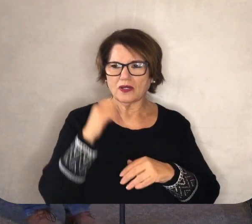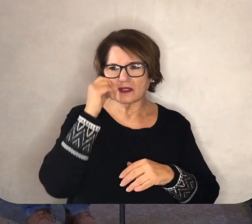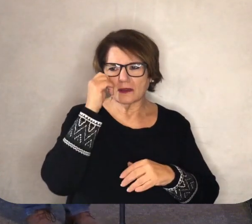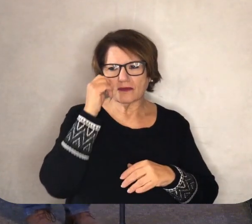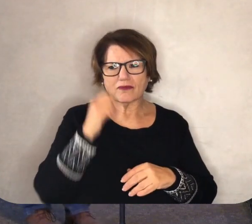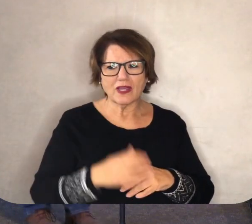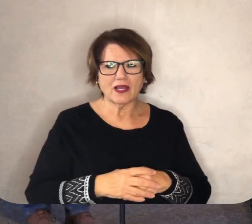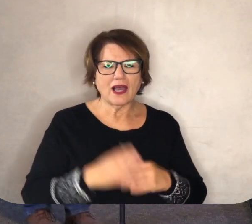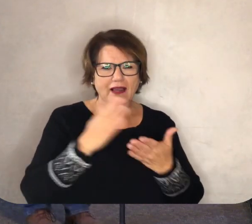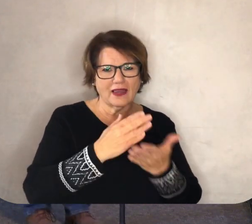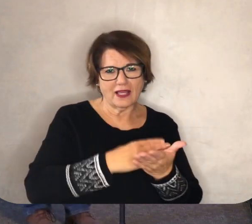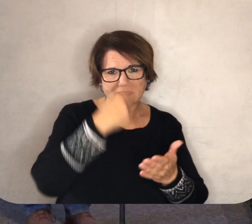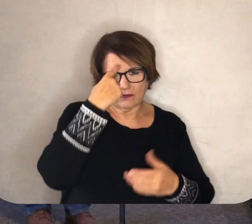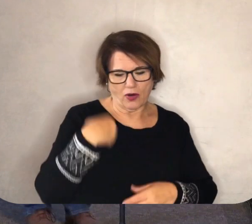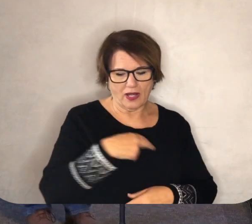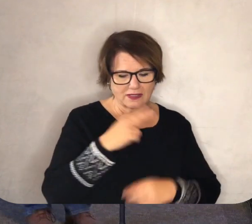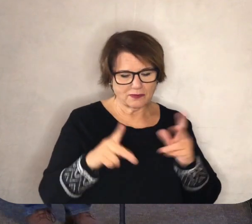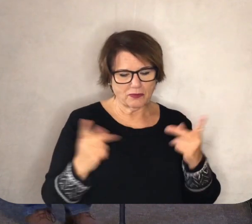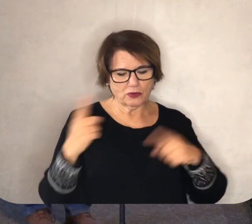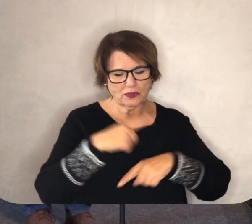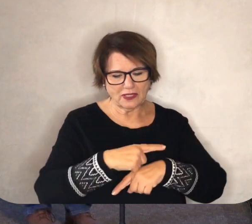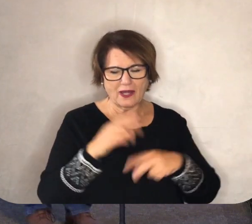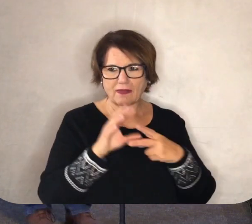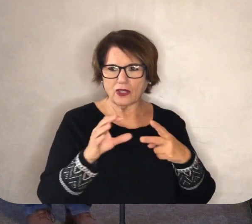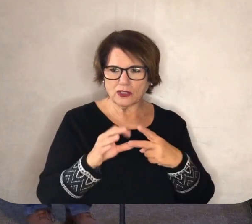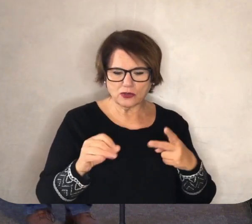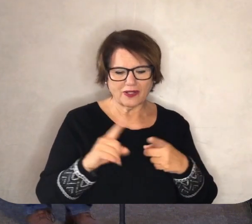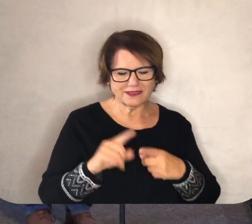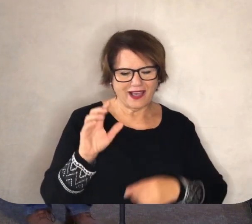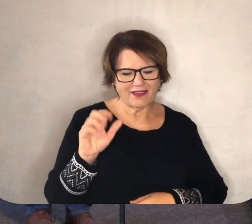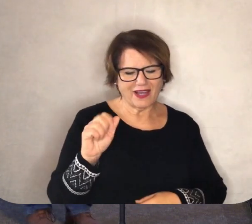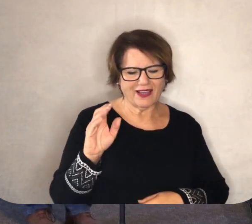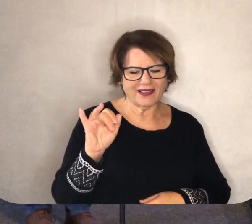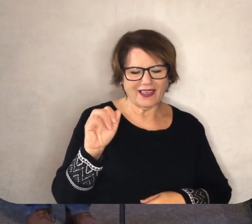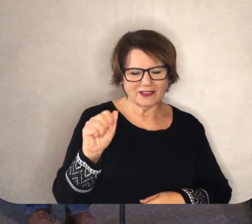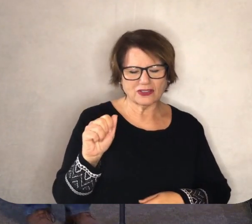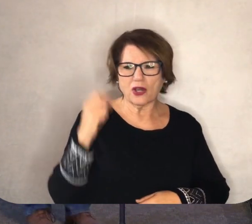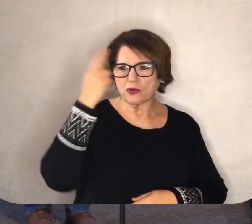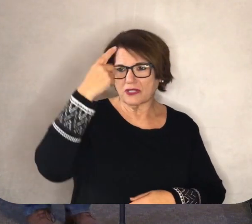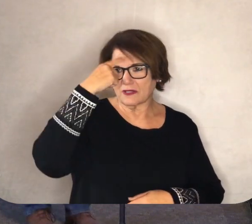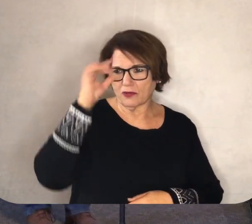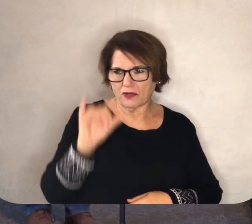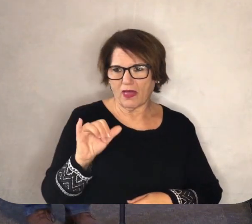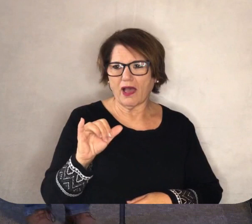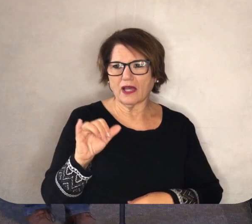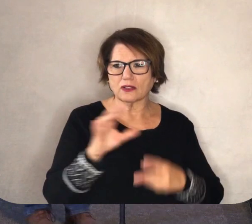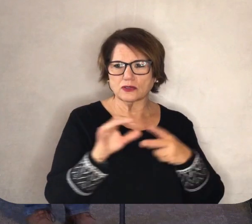And there's a lesson for us today in the choice of the acacia and the reasons for that choice.